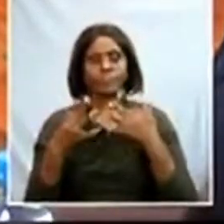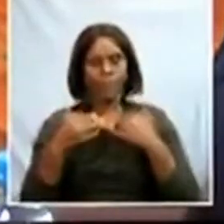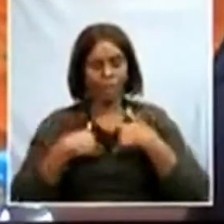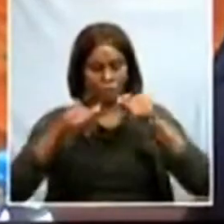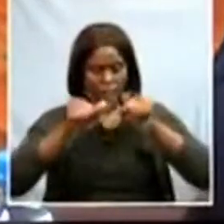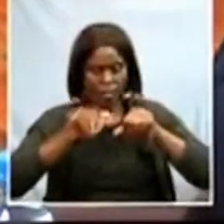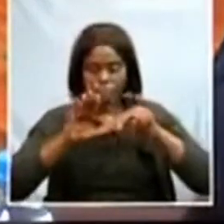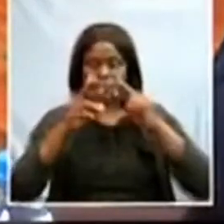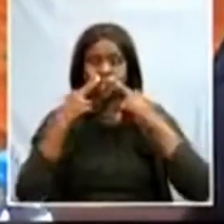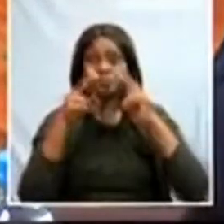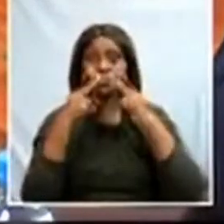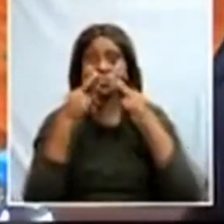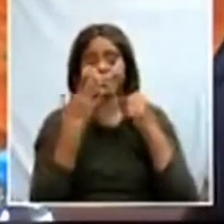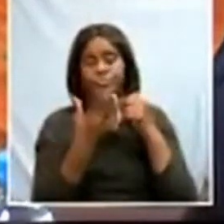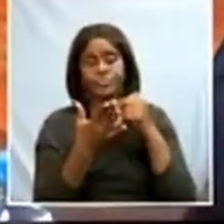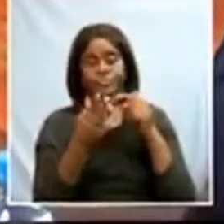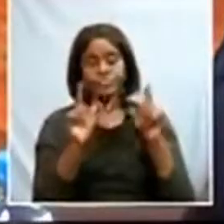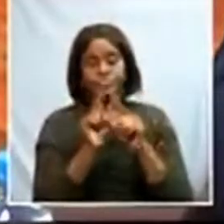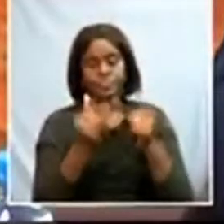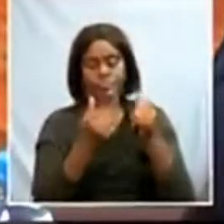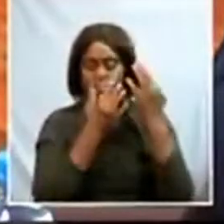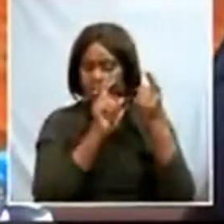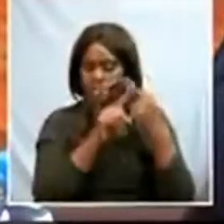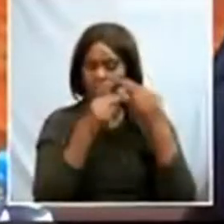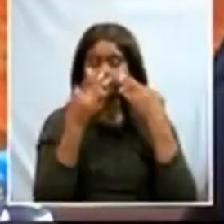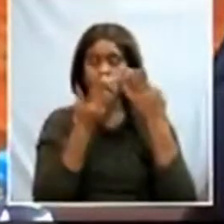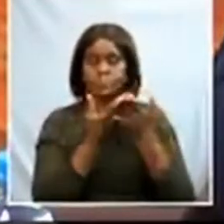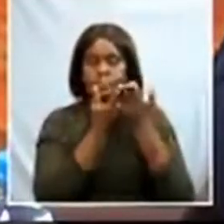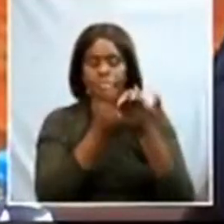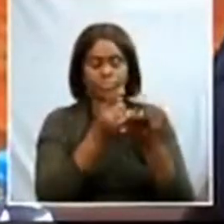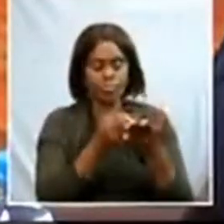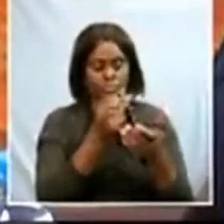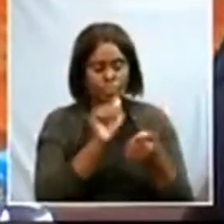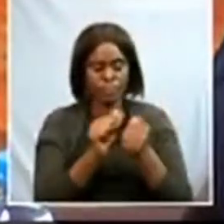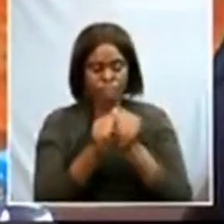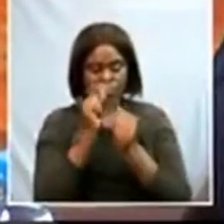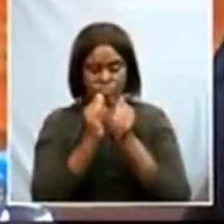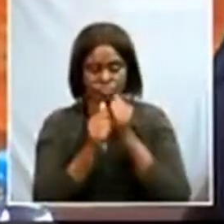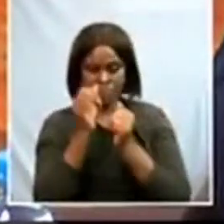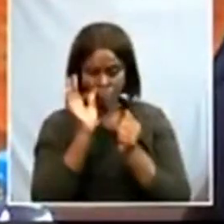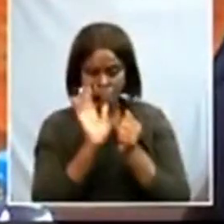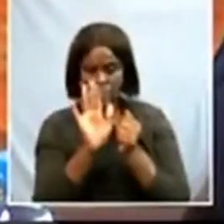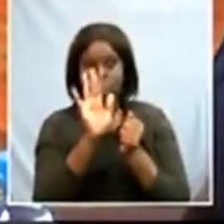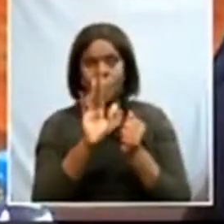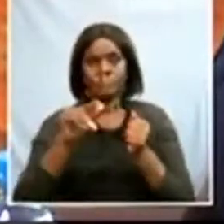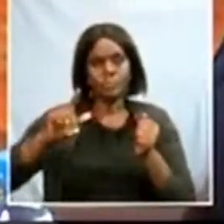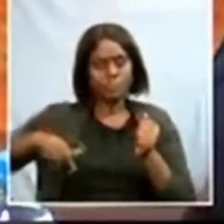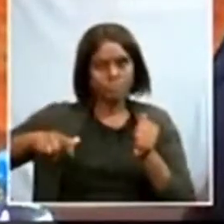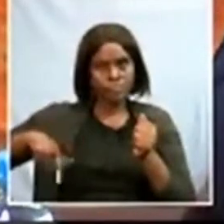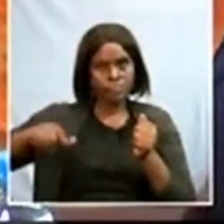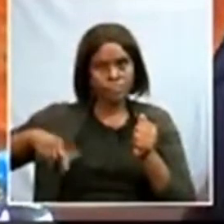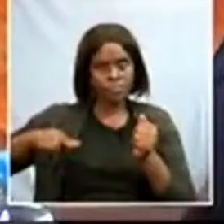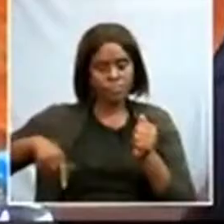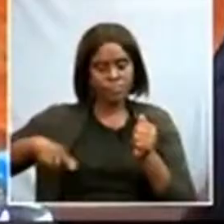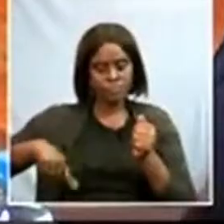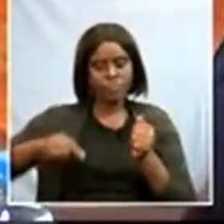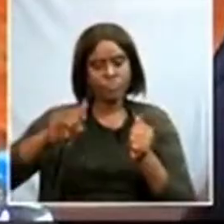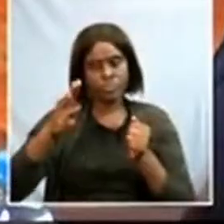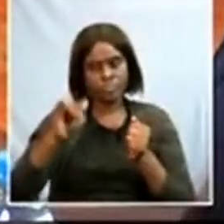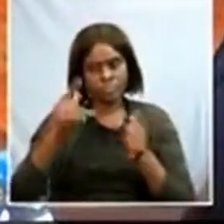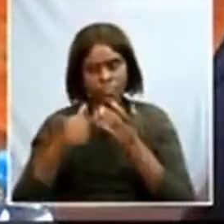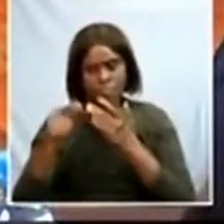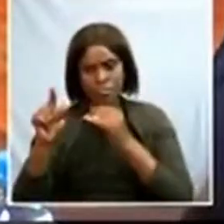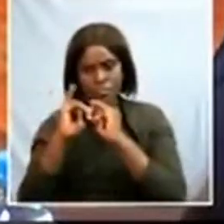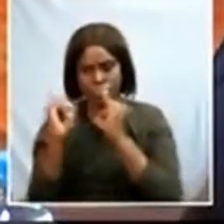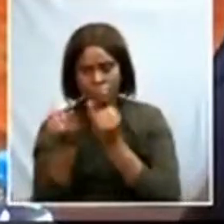auditor's findings and wishes to submit that the cause of query was due to to delay by the